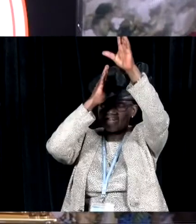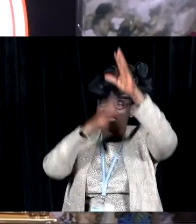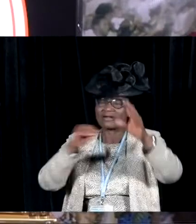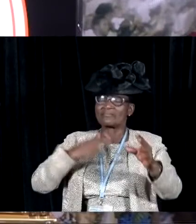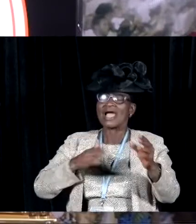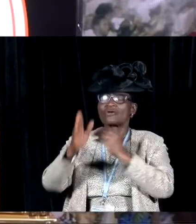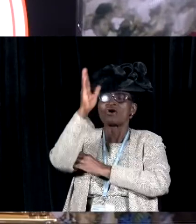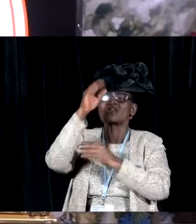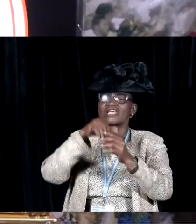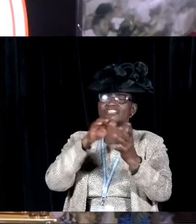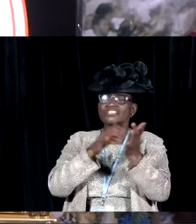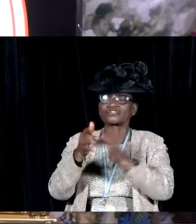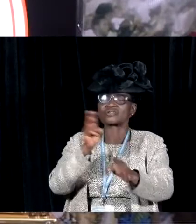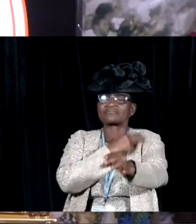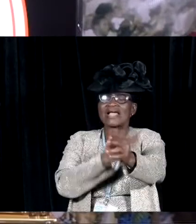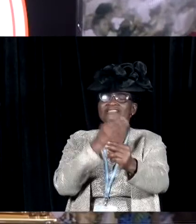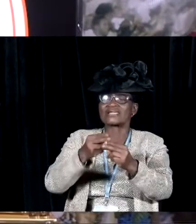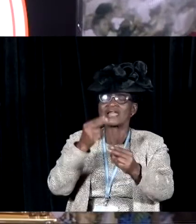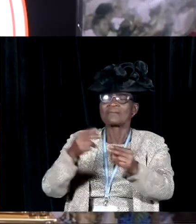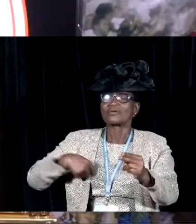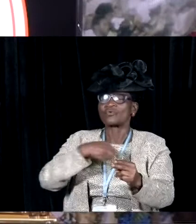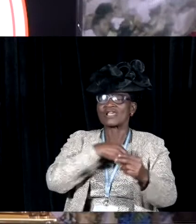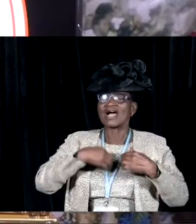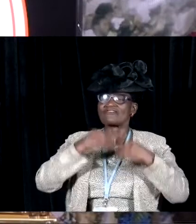In Jesus' mighty name, we have prayed.